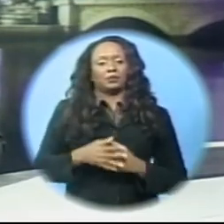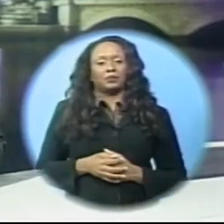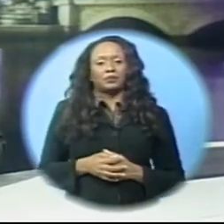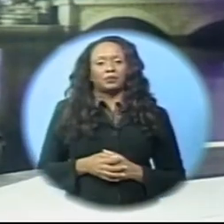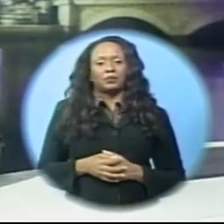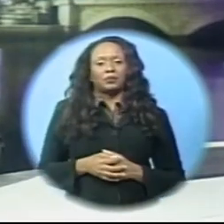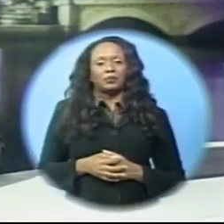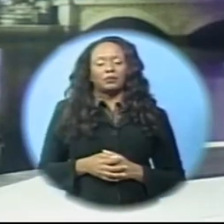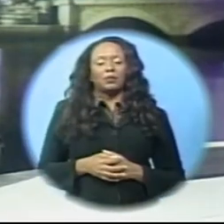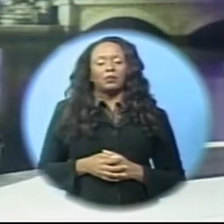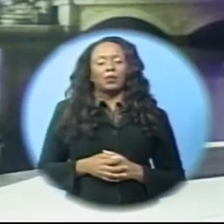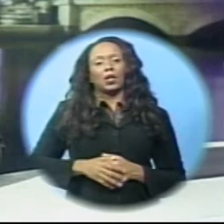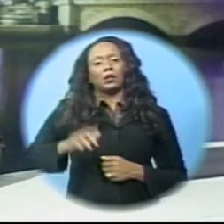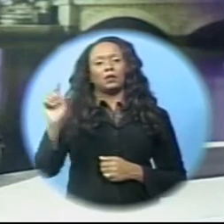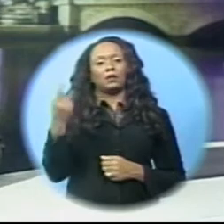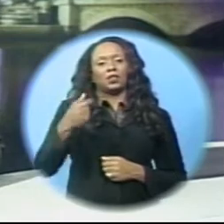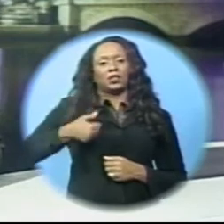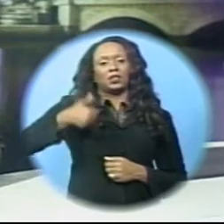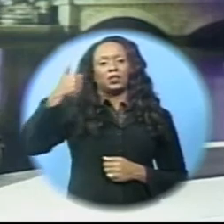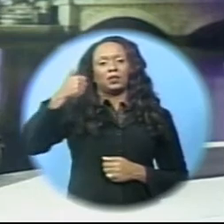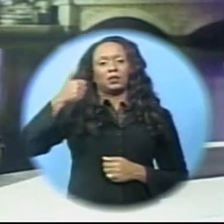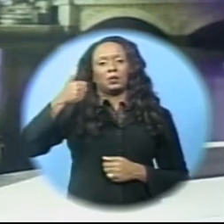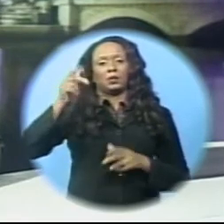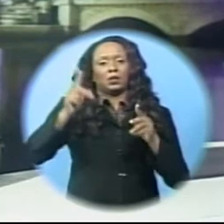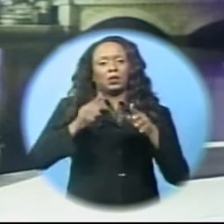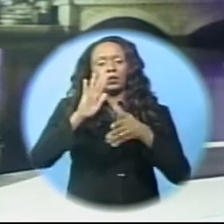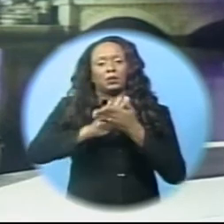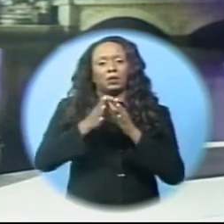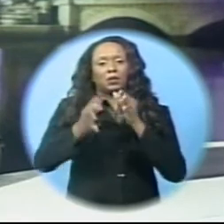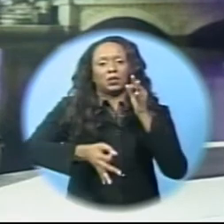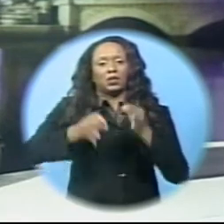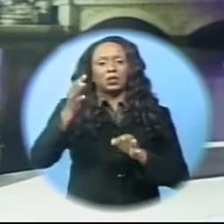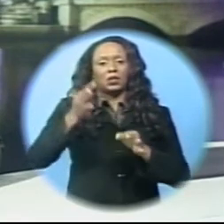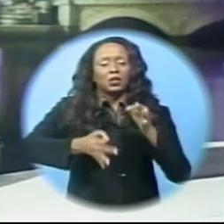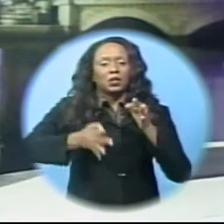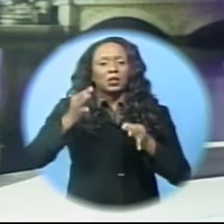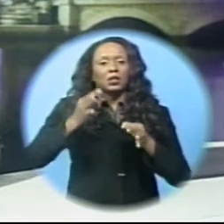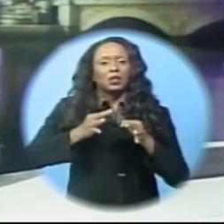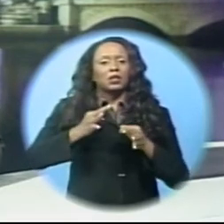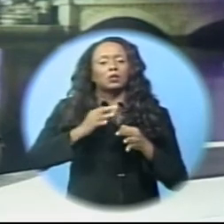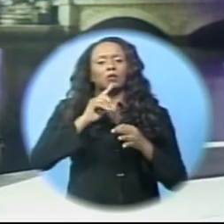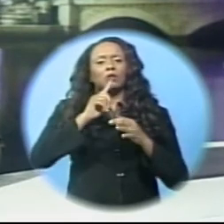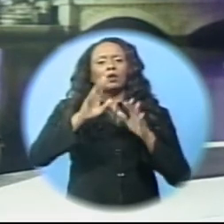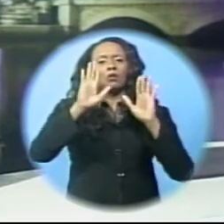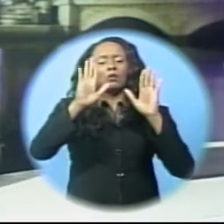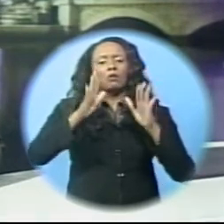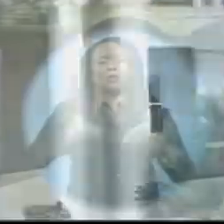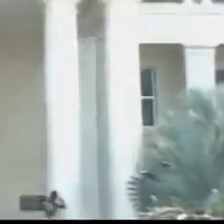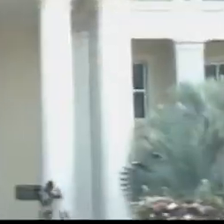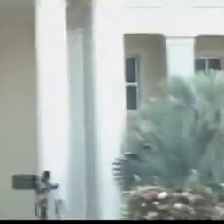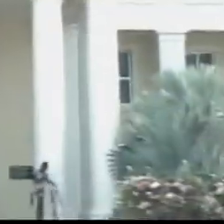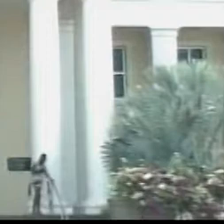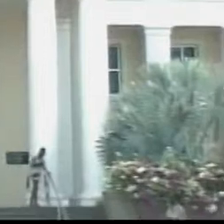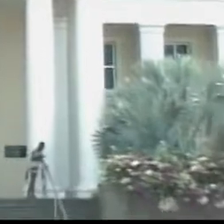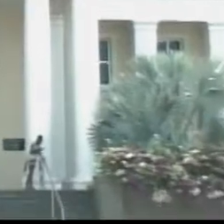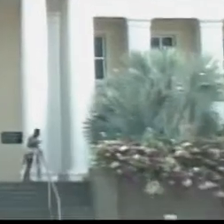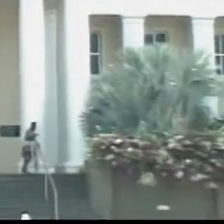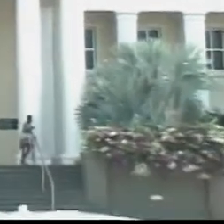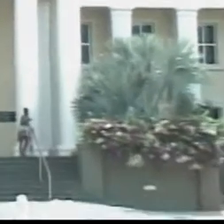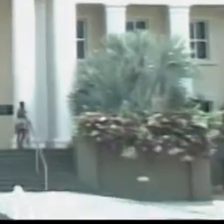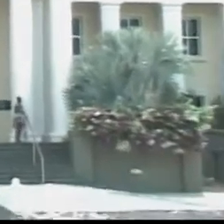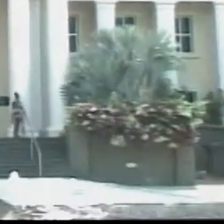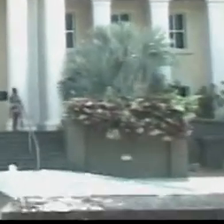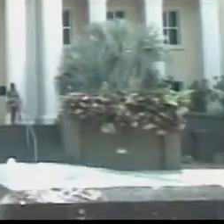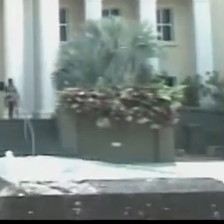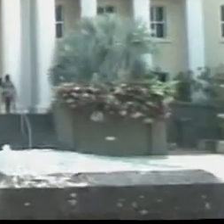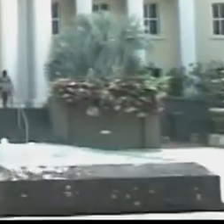first Chief Magistrate to become a judge, Justice Frank King, was celebrated today by his colleagues. Those present for the special session at